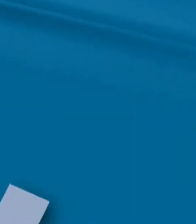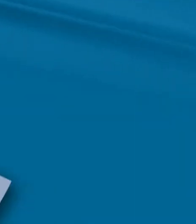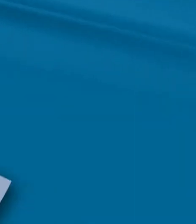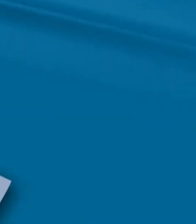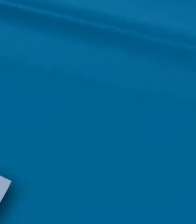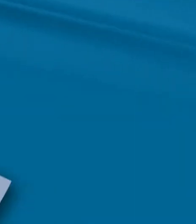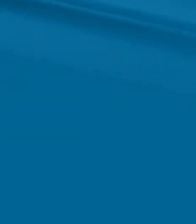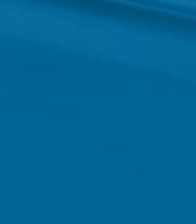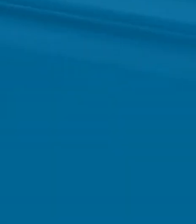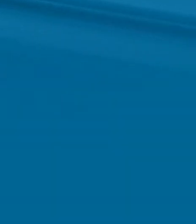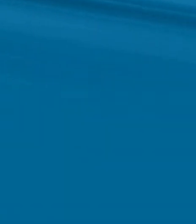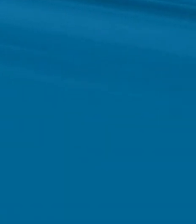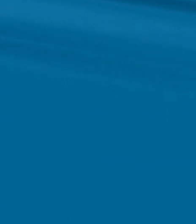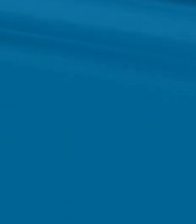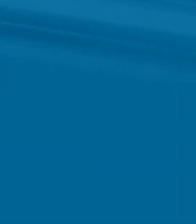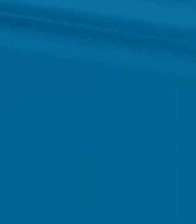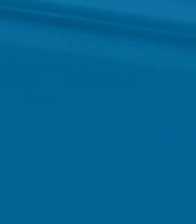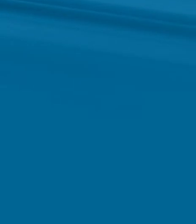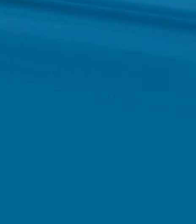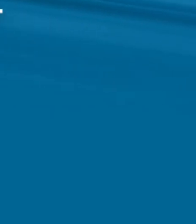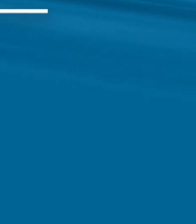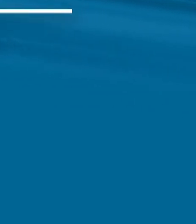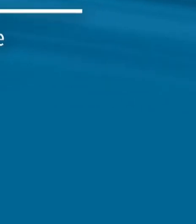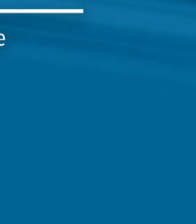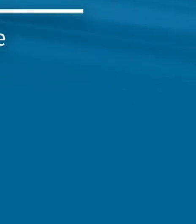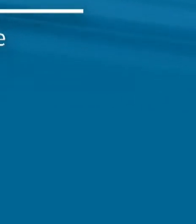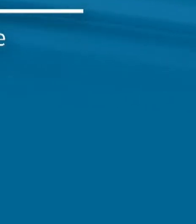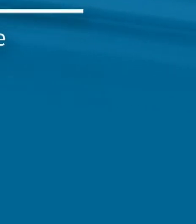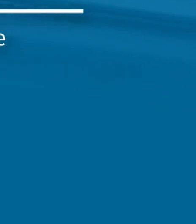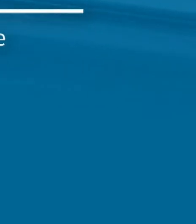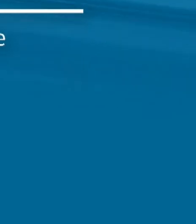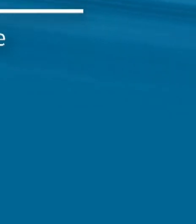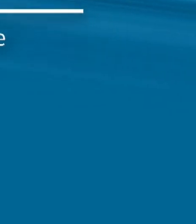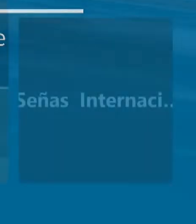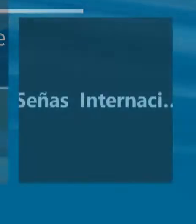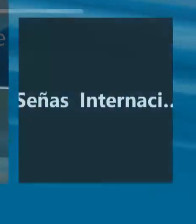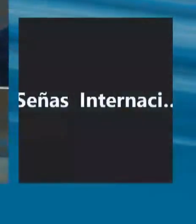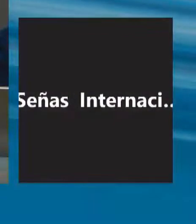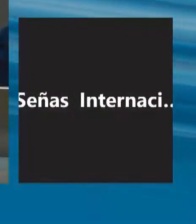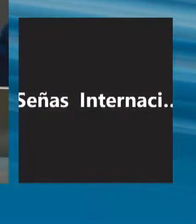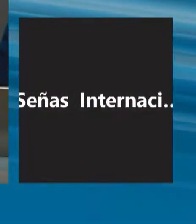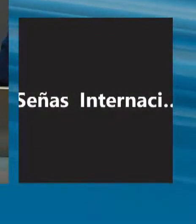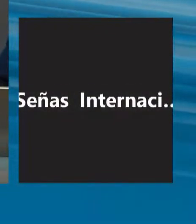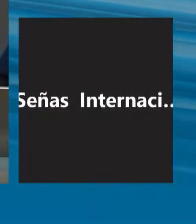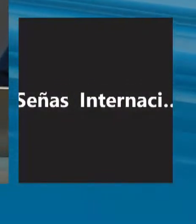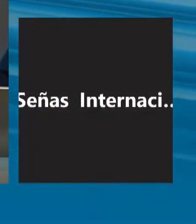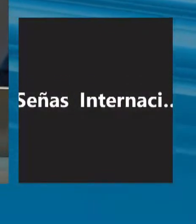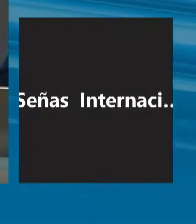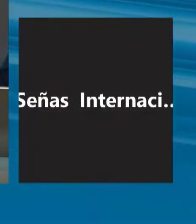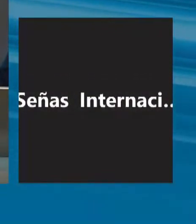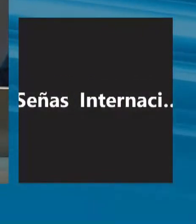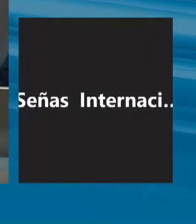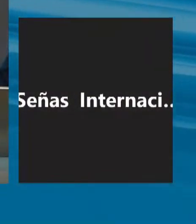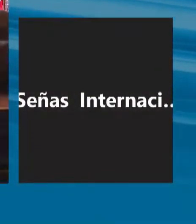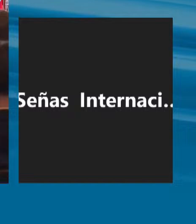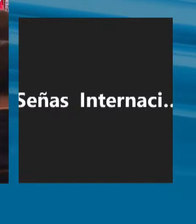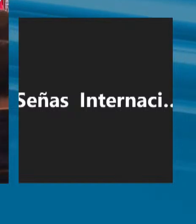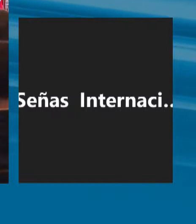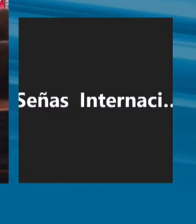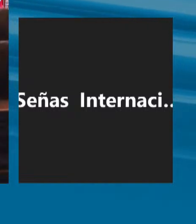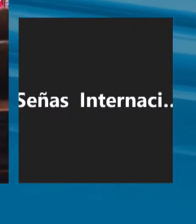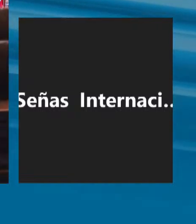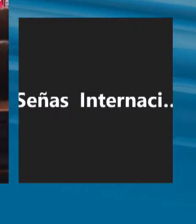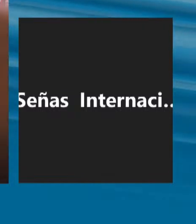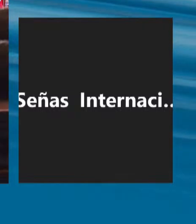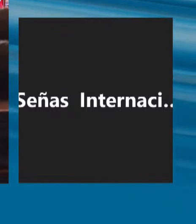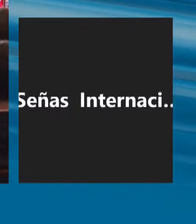He will introduce the topic as well as the members of the panel that are joining us. Mr. Minister, you have the floor and